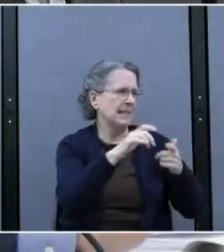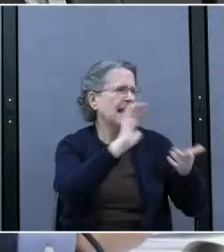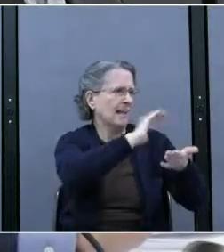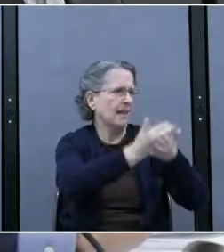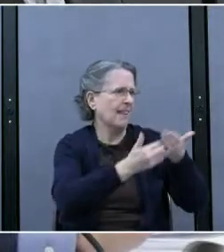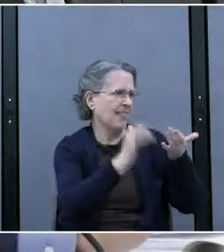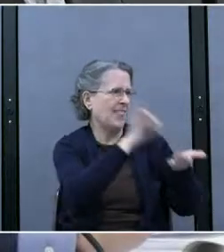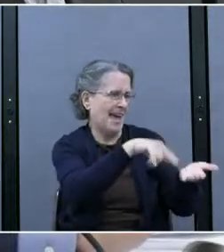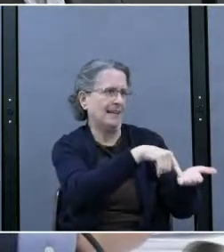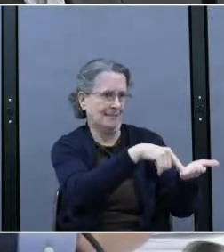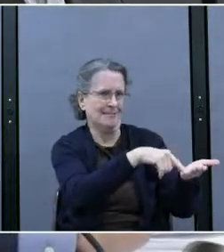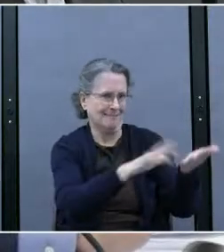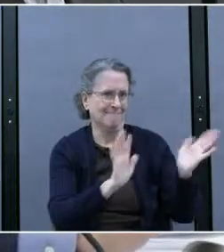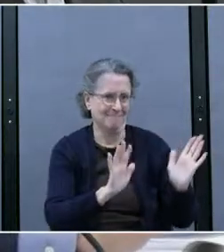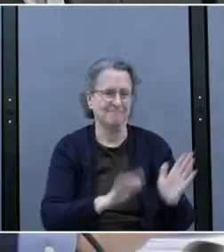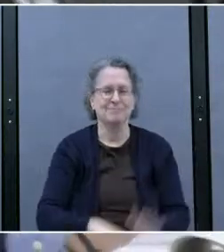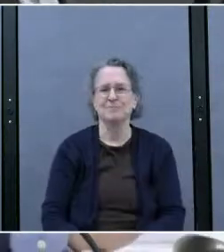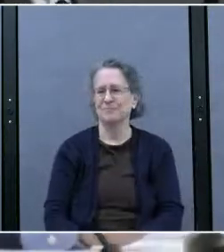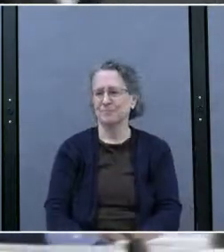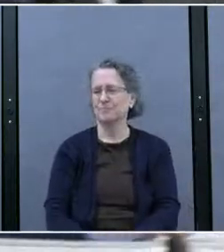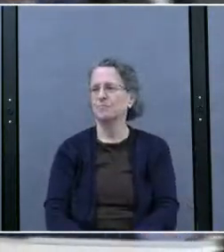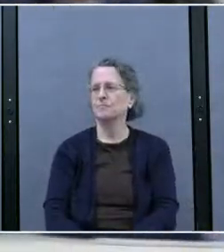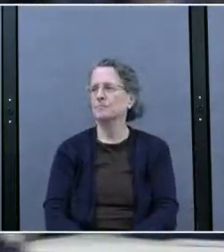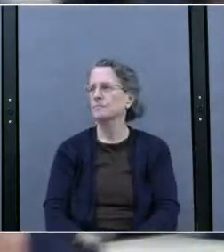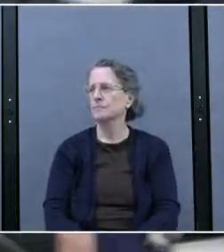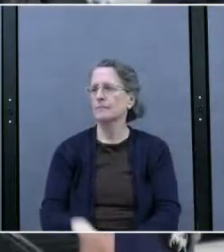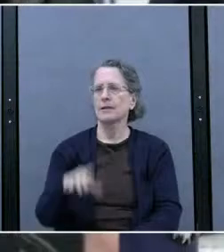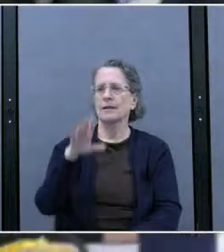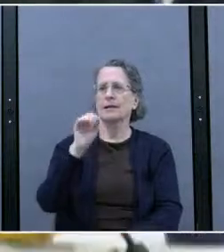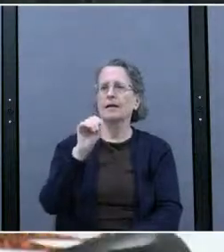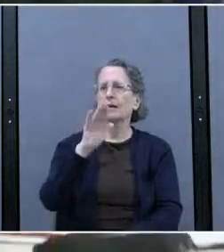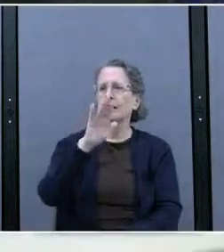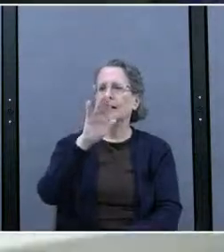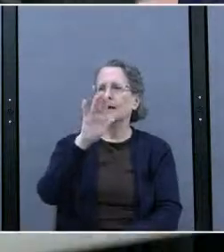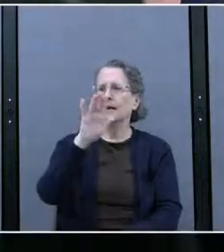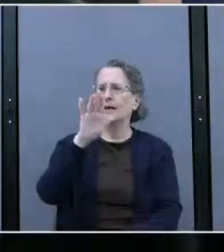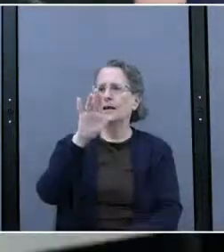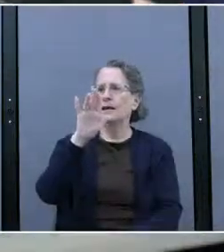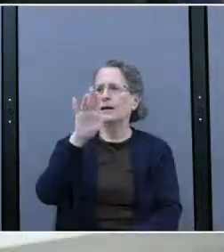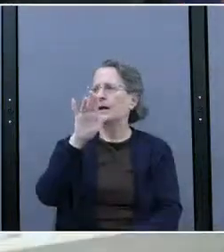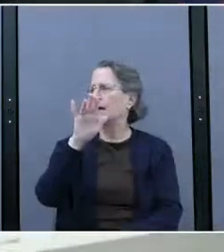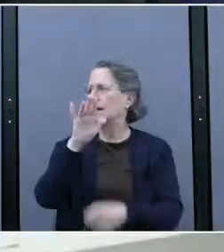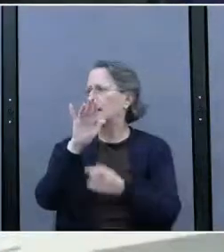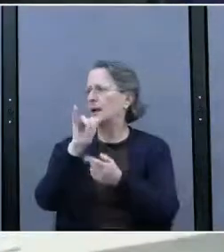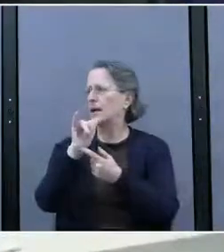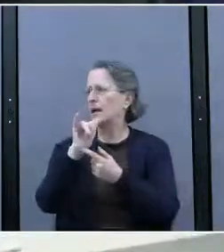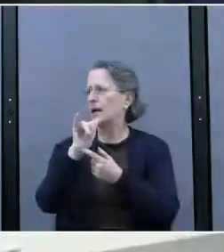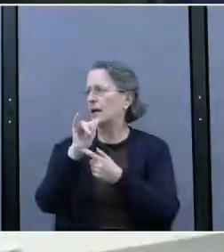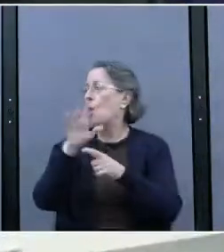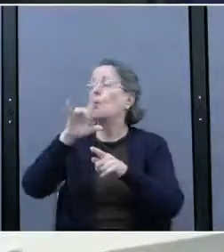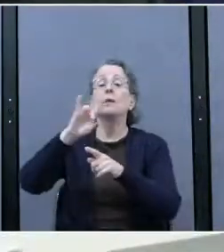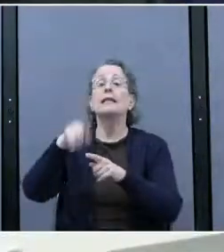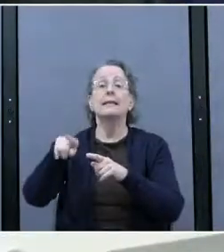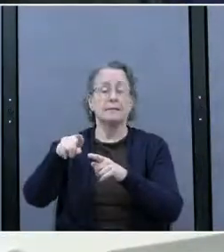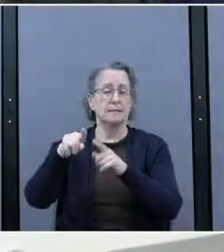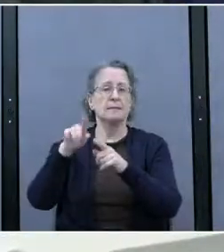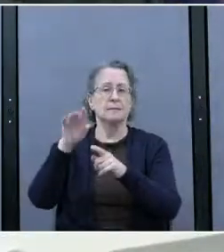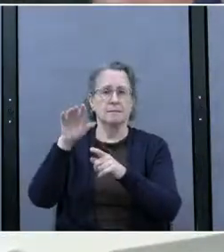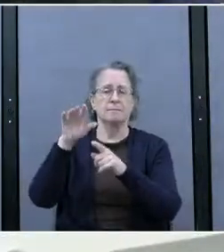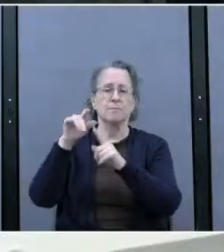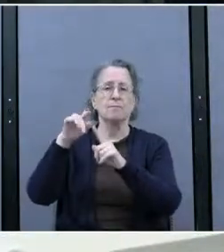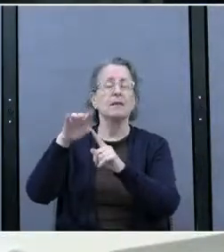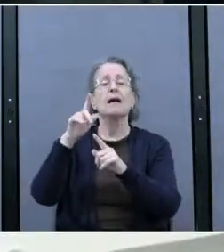And the ballot? You want to speak to that? Well, yeah, Abby had a clarification about the budget that I believe is incorrect.